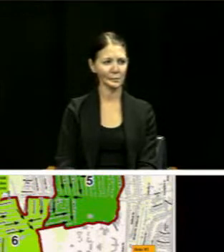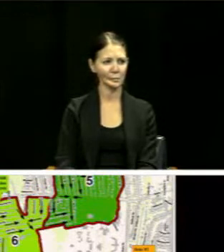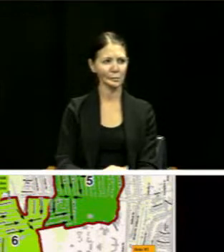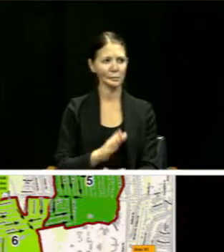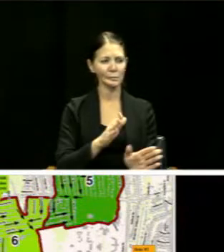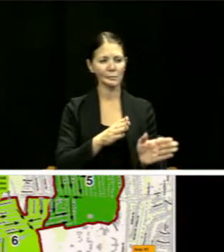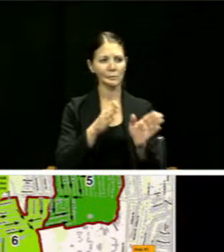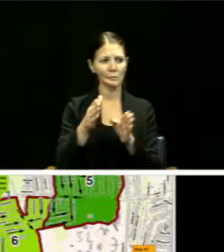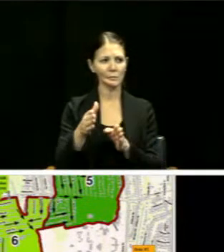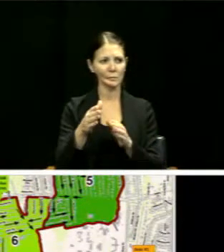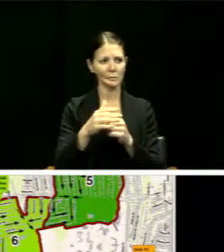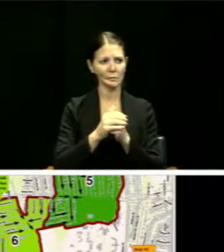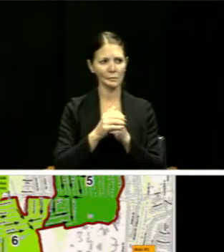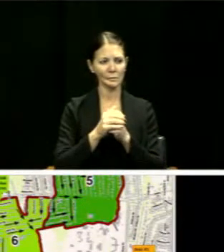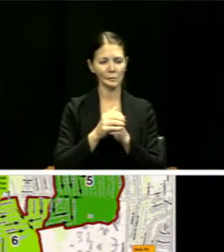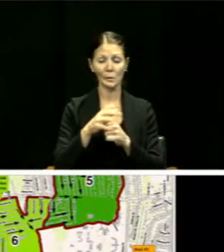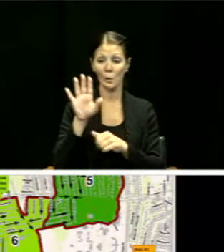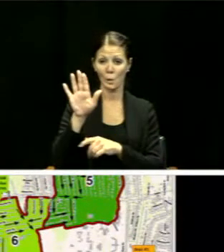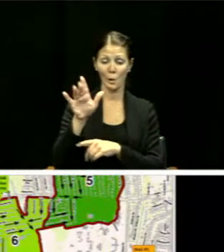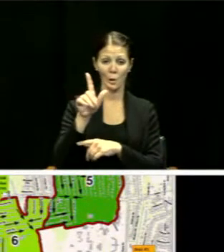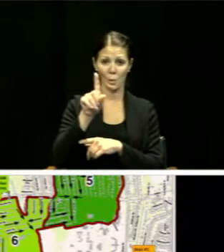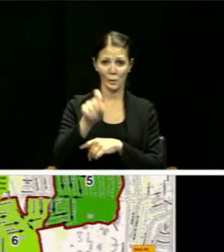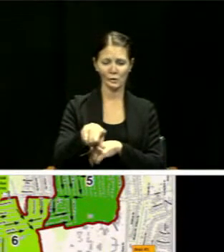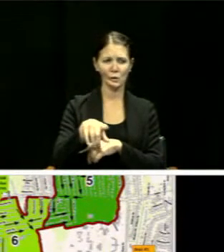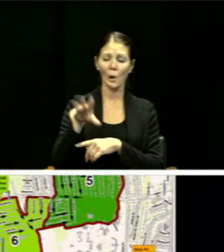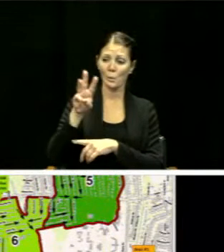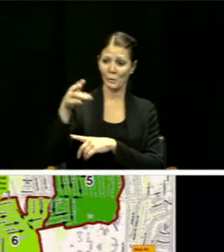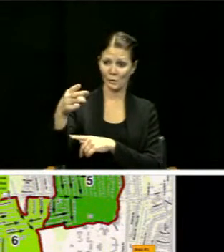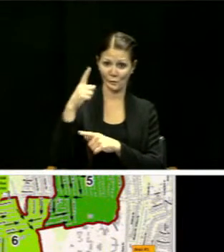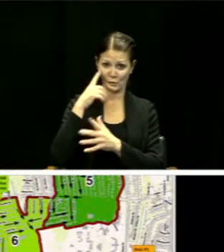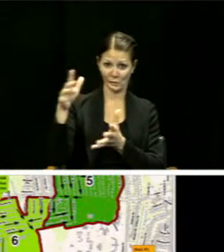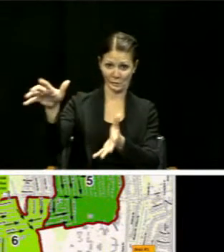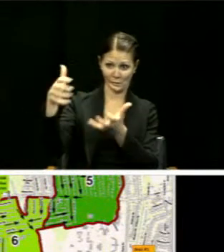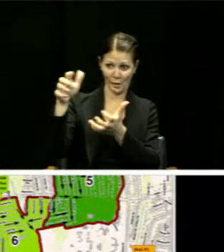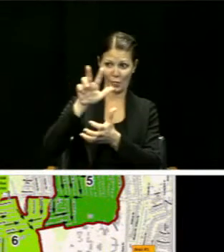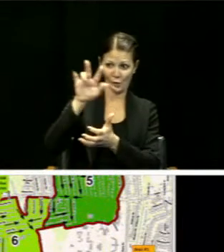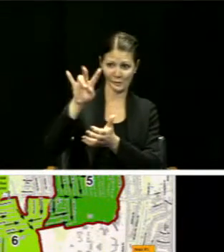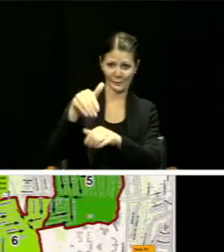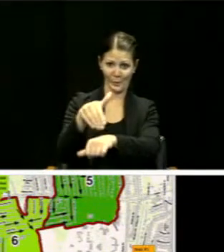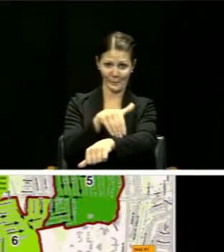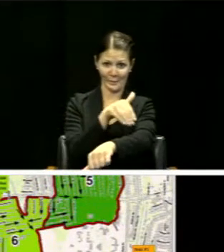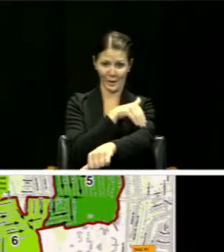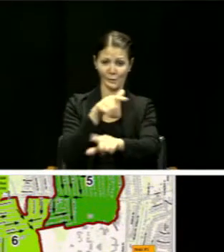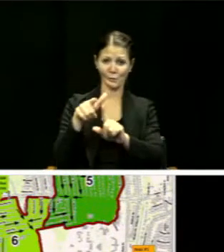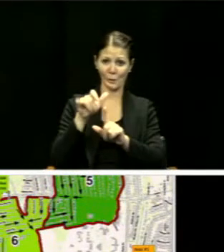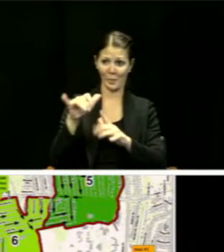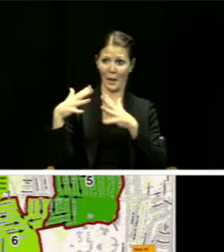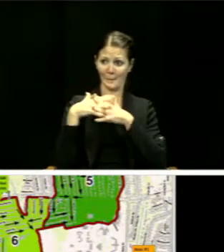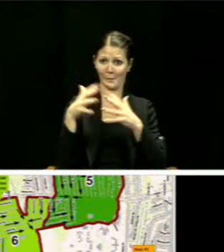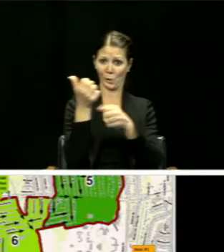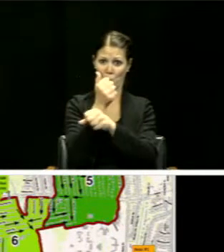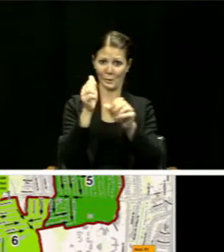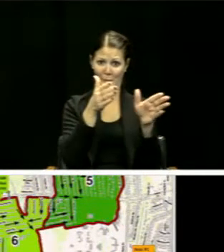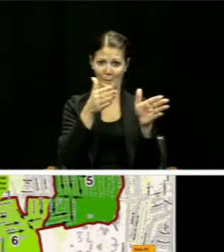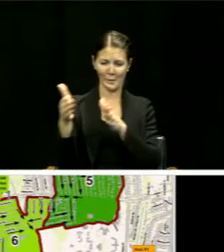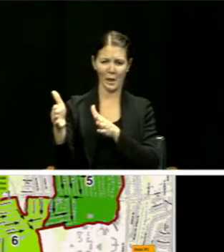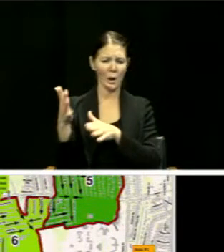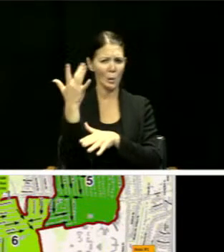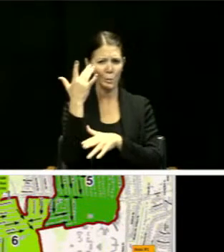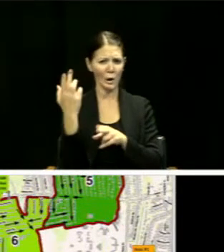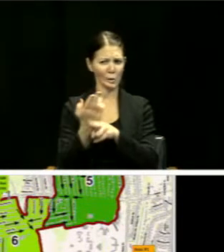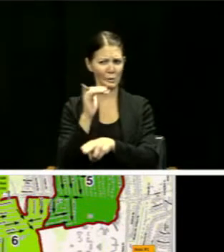Another question is, West Hartford received $37 million from the American Rescue Plan Act. Why isn't that money being used to